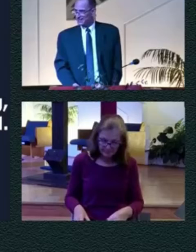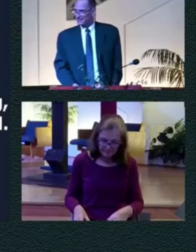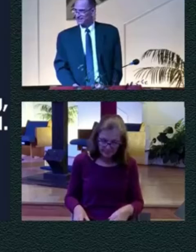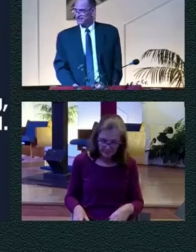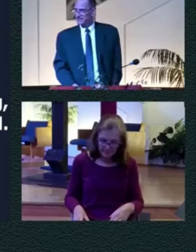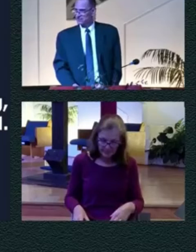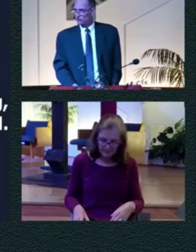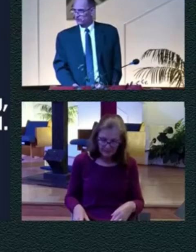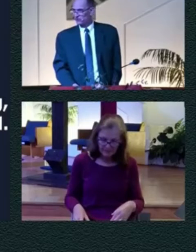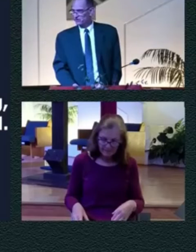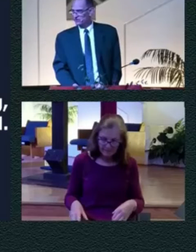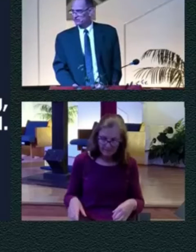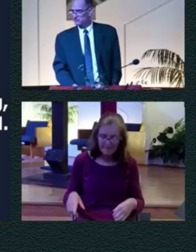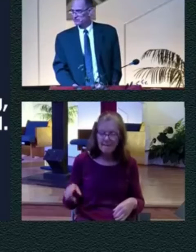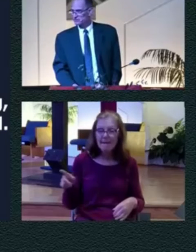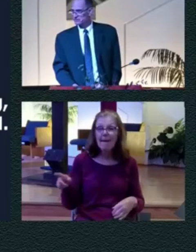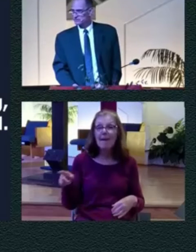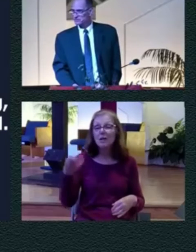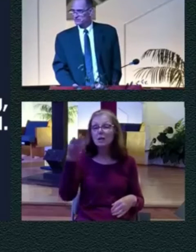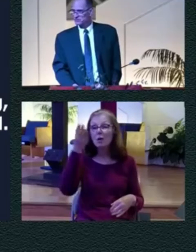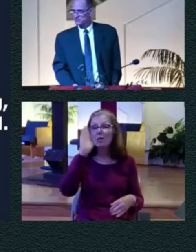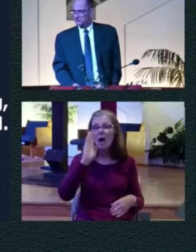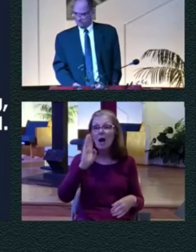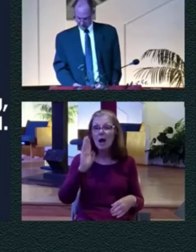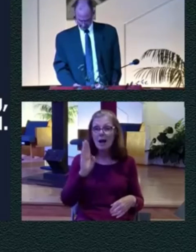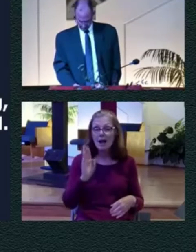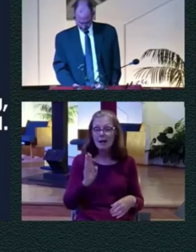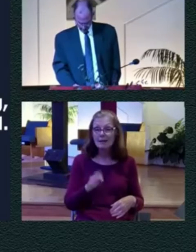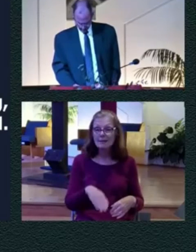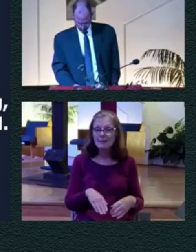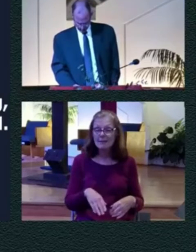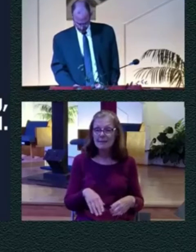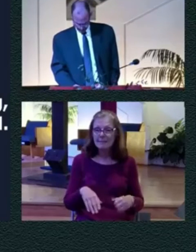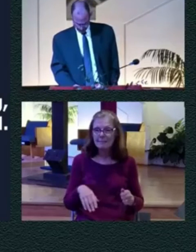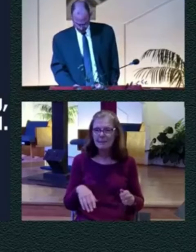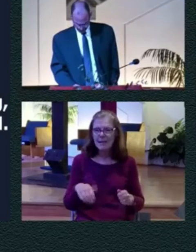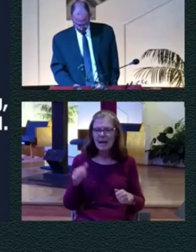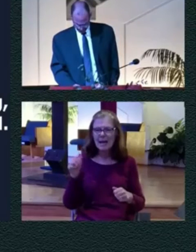struck Israel. He struck Israel.